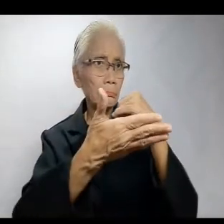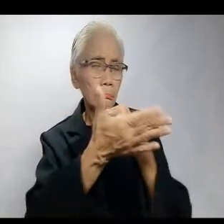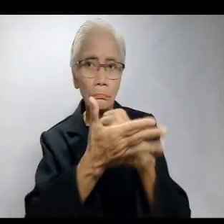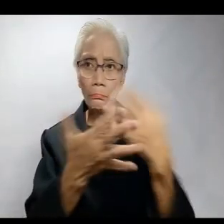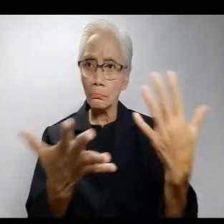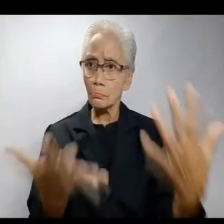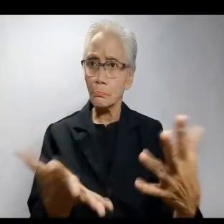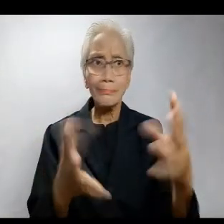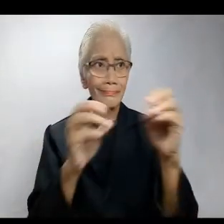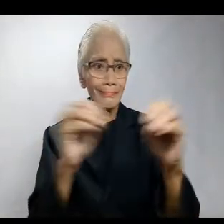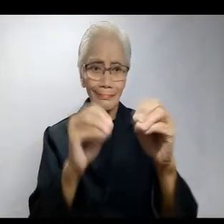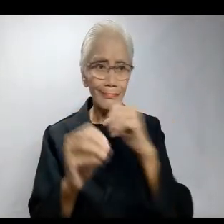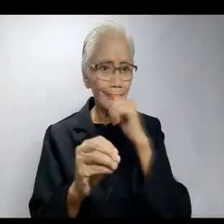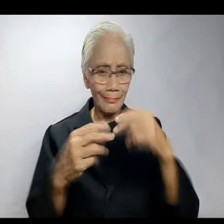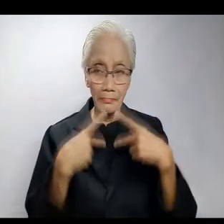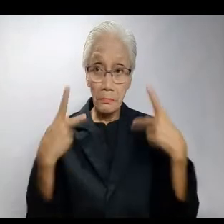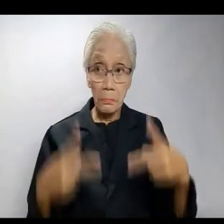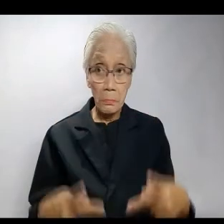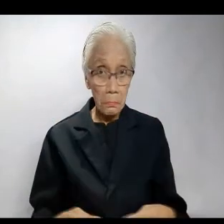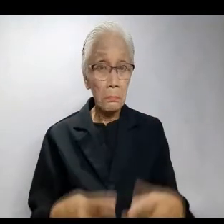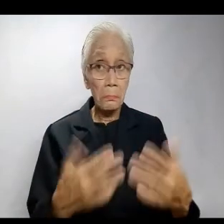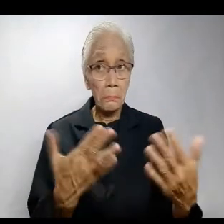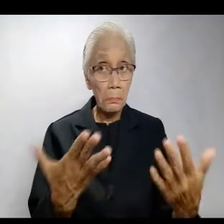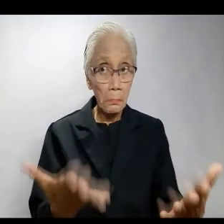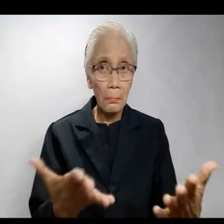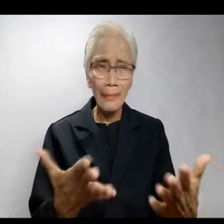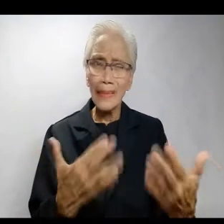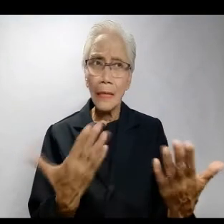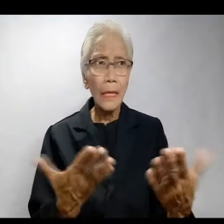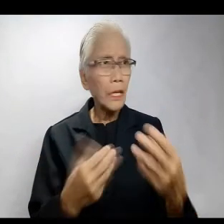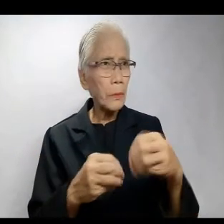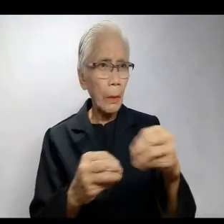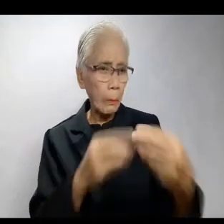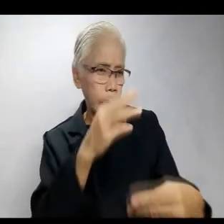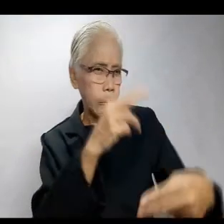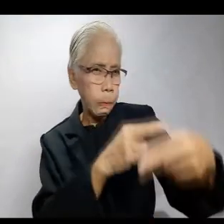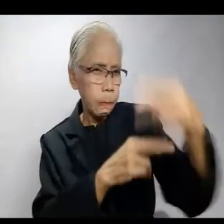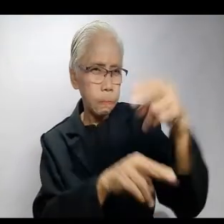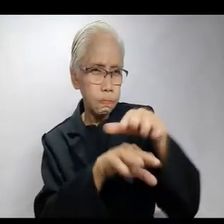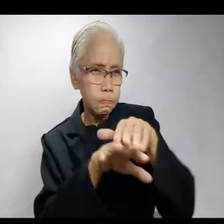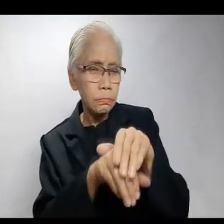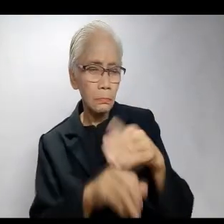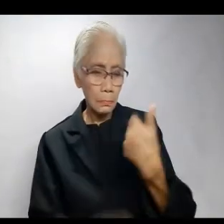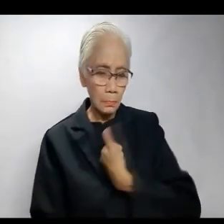avoided the non-Pharisees as unclean. A Pharisee was a